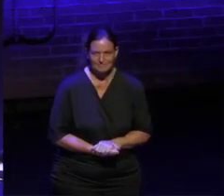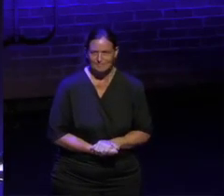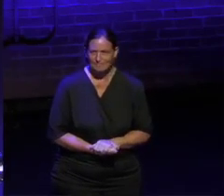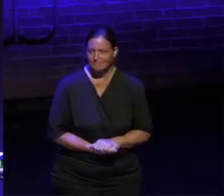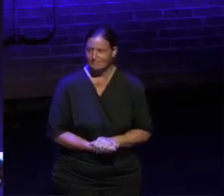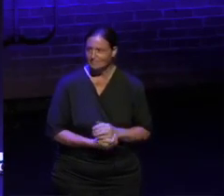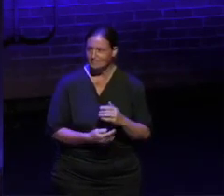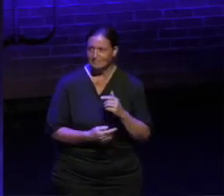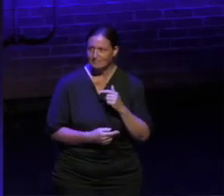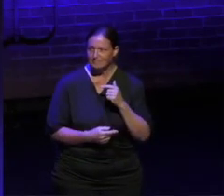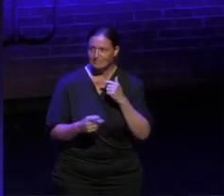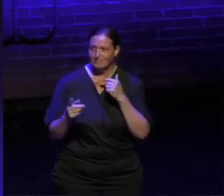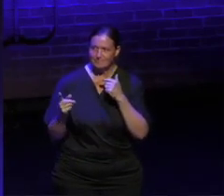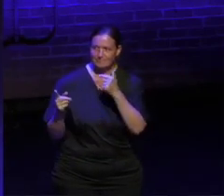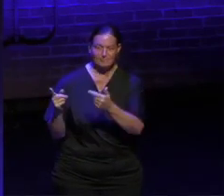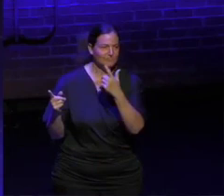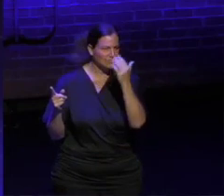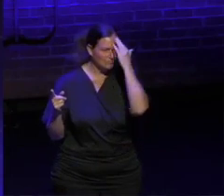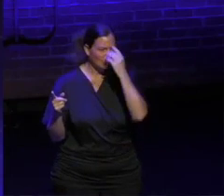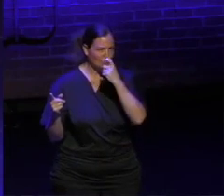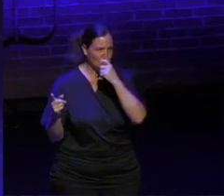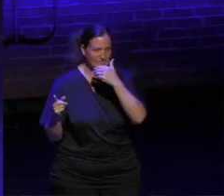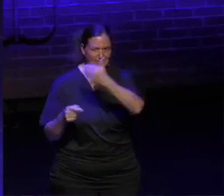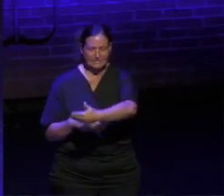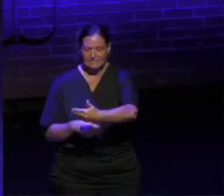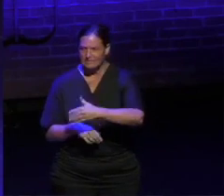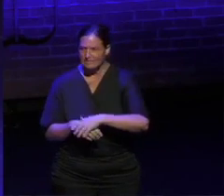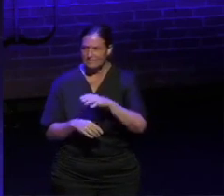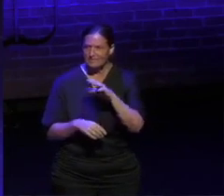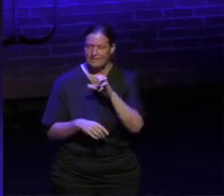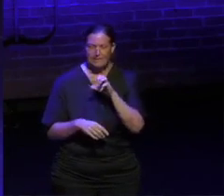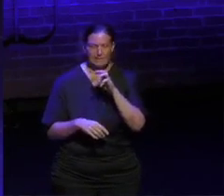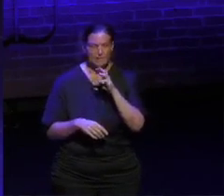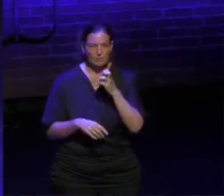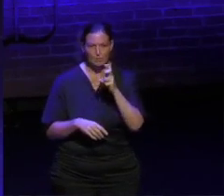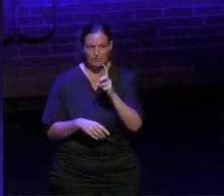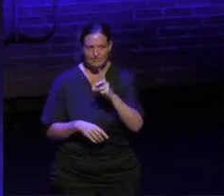And up next, you know her and you love her, Emily.